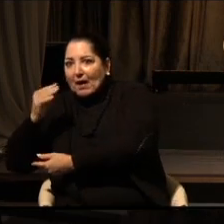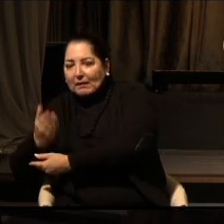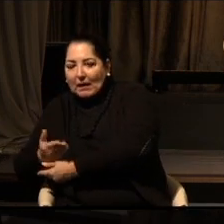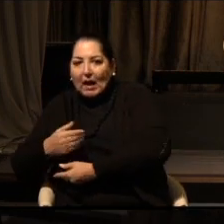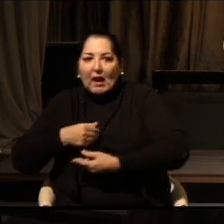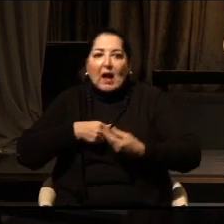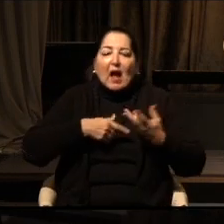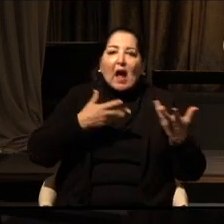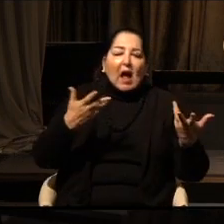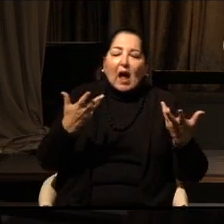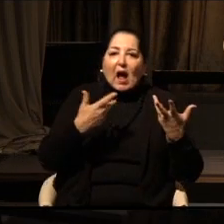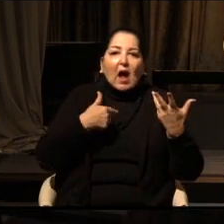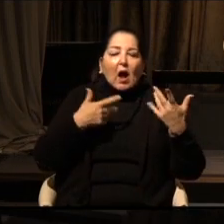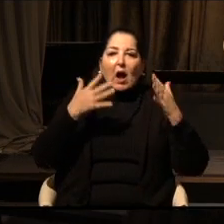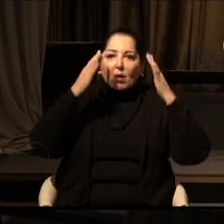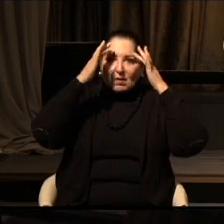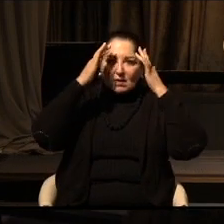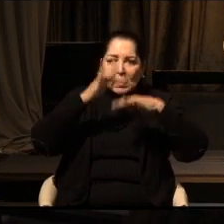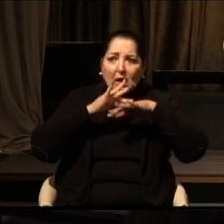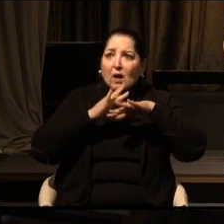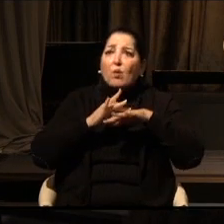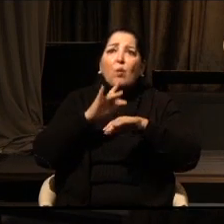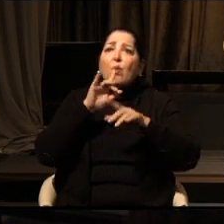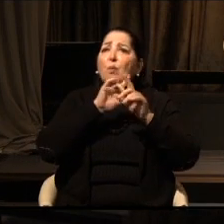how and when I was going back to work.